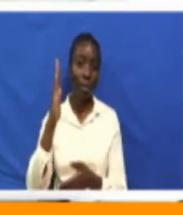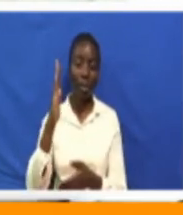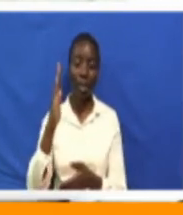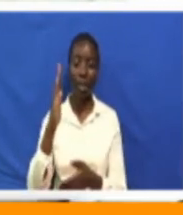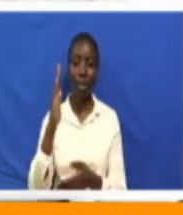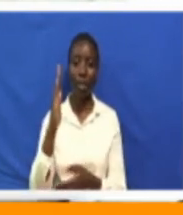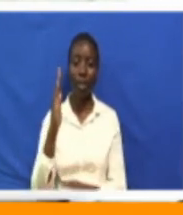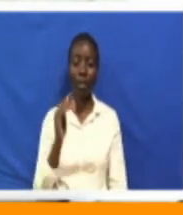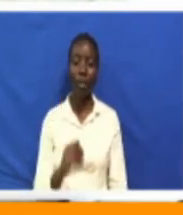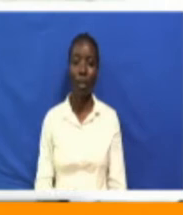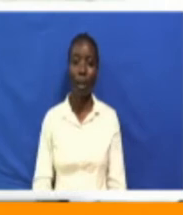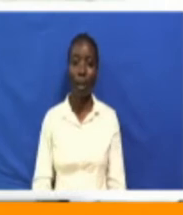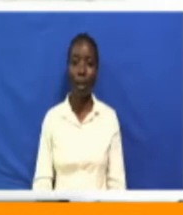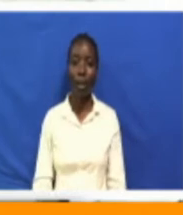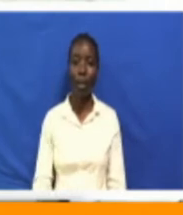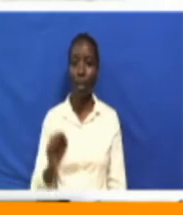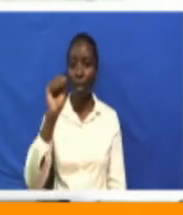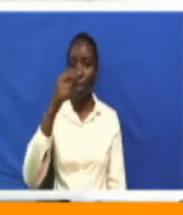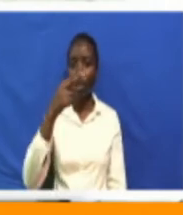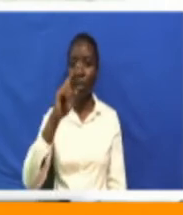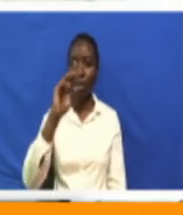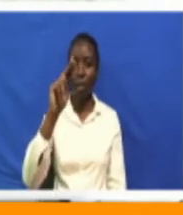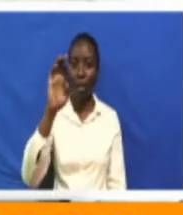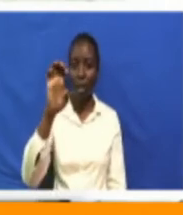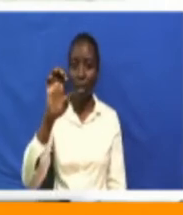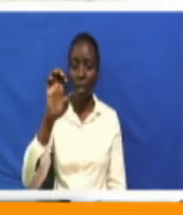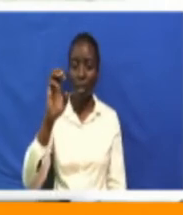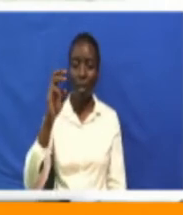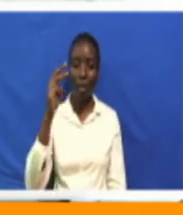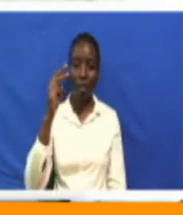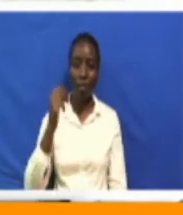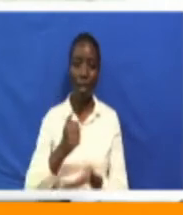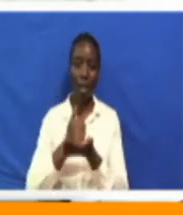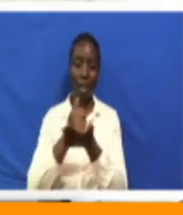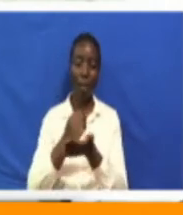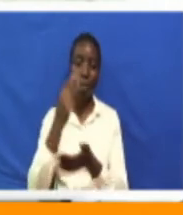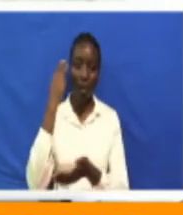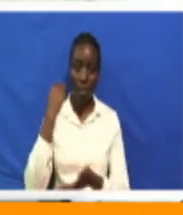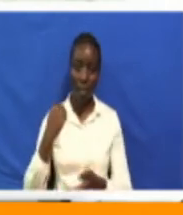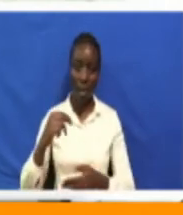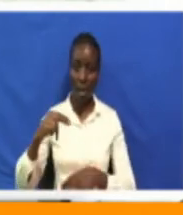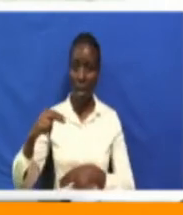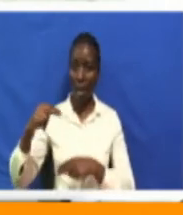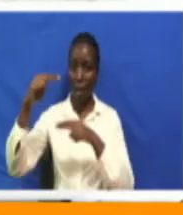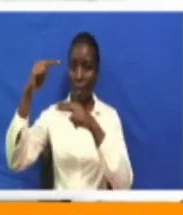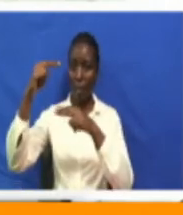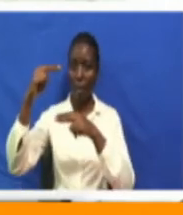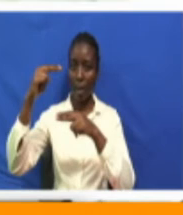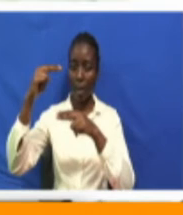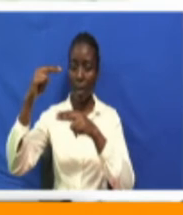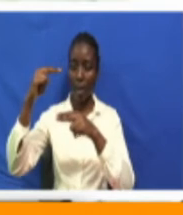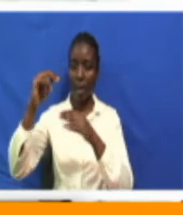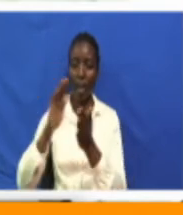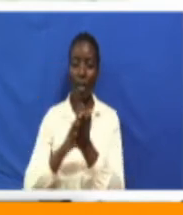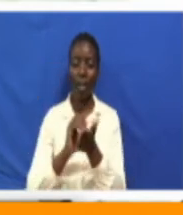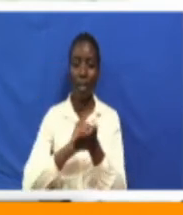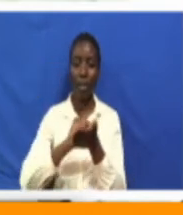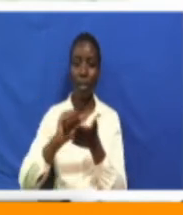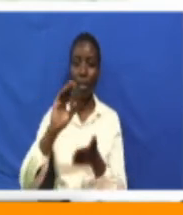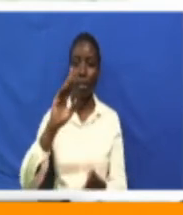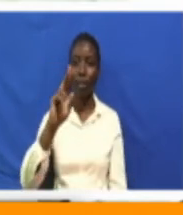Catholic parish Shrine of Mary Help of Christians Upper Hill and Saint Francis